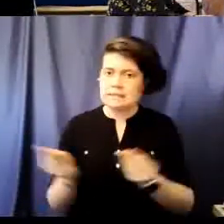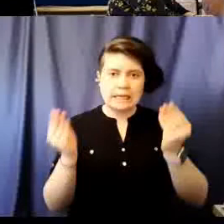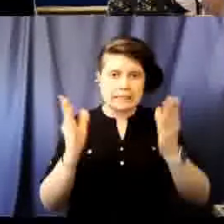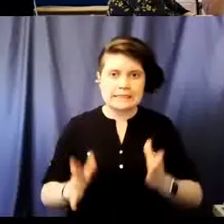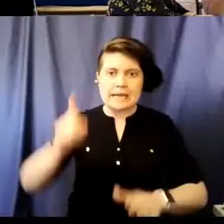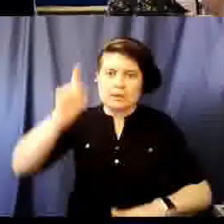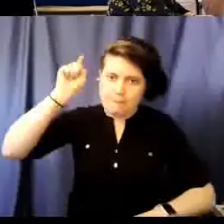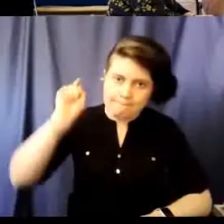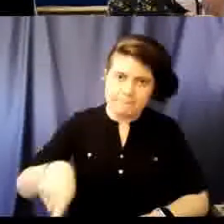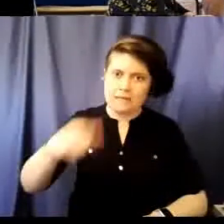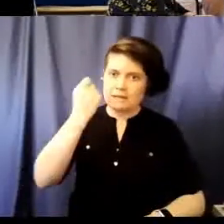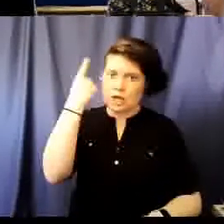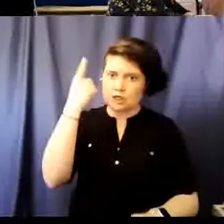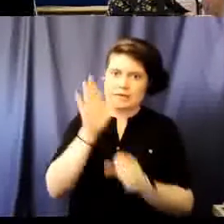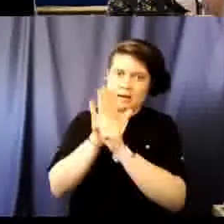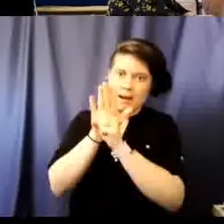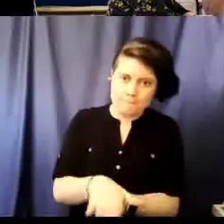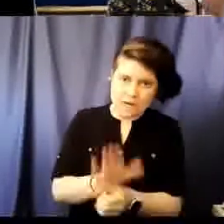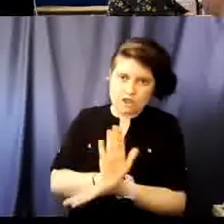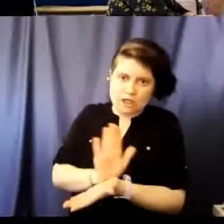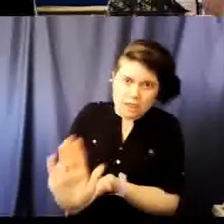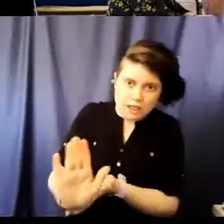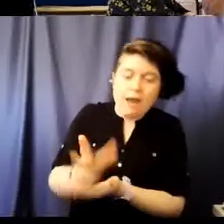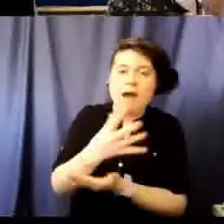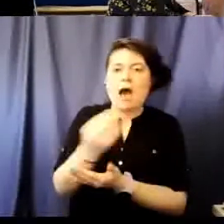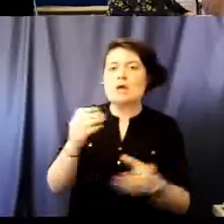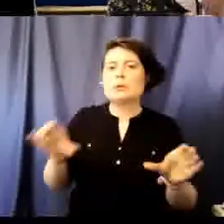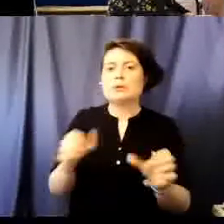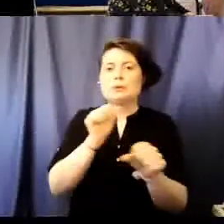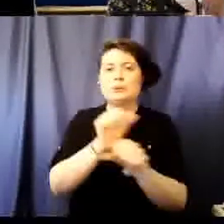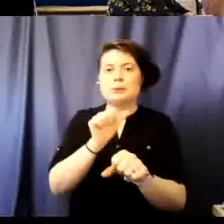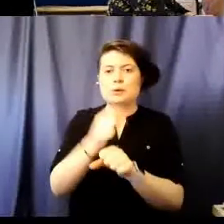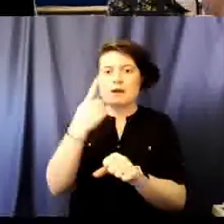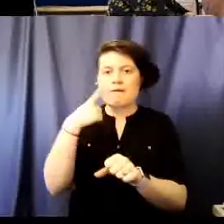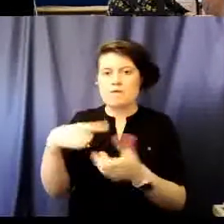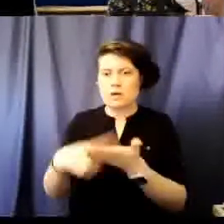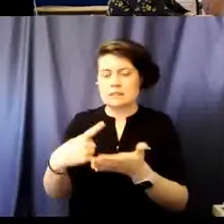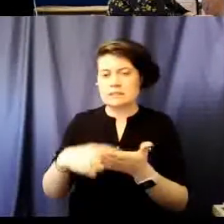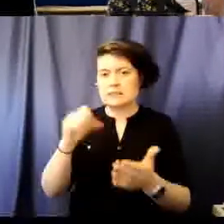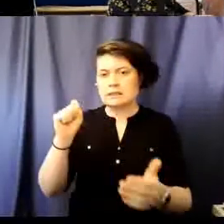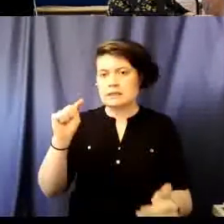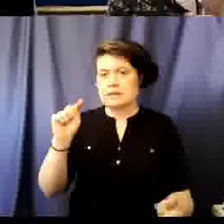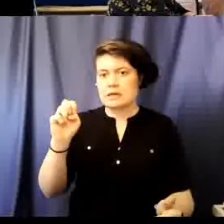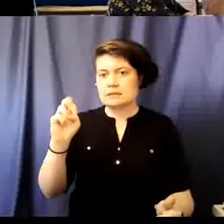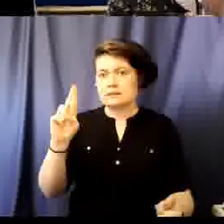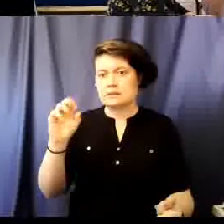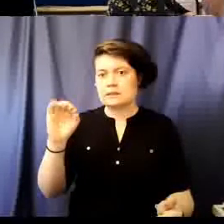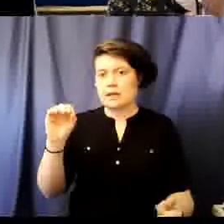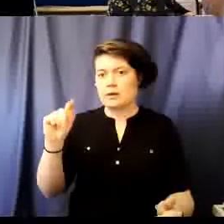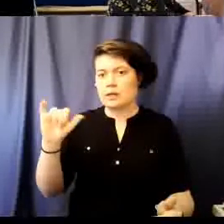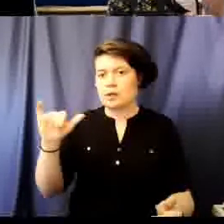of oppression and may have to do work to address stereotypes and biases within the group.